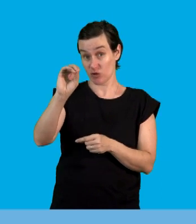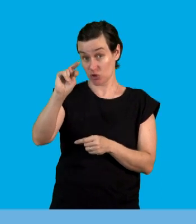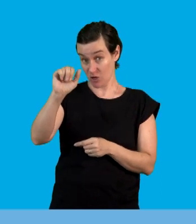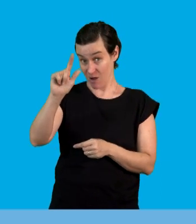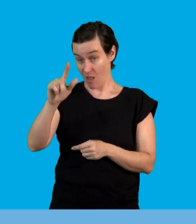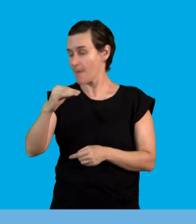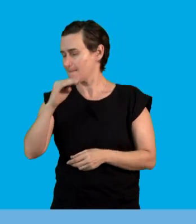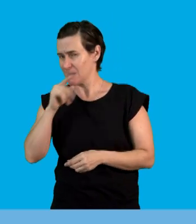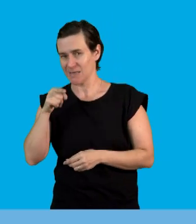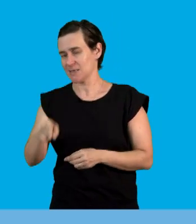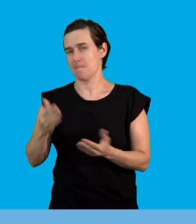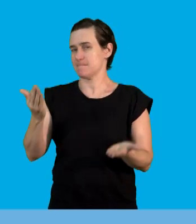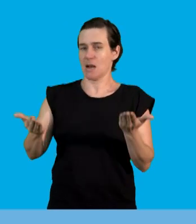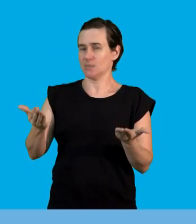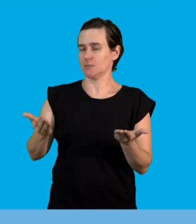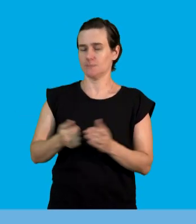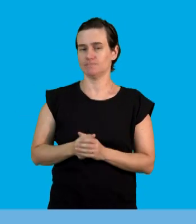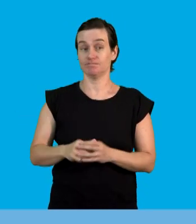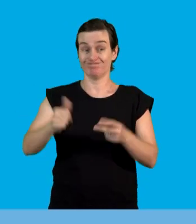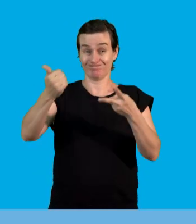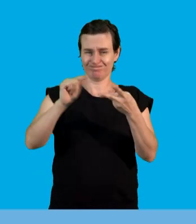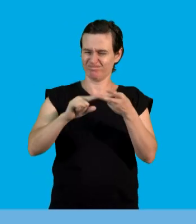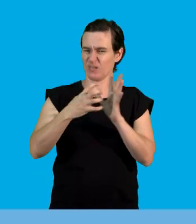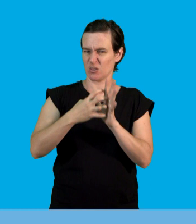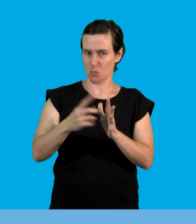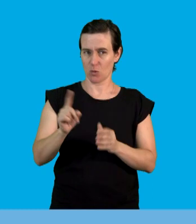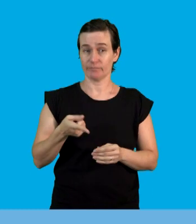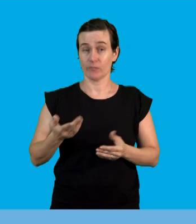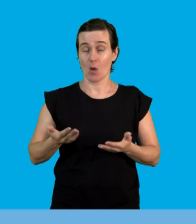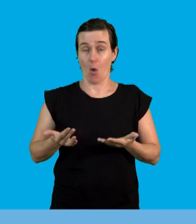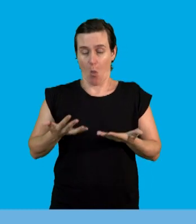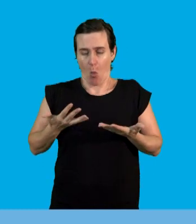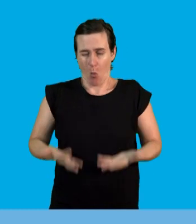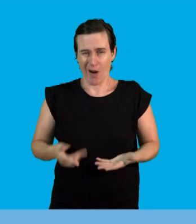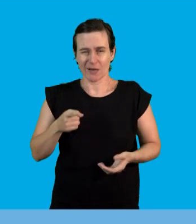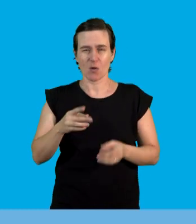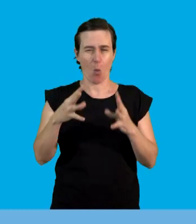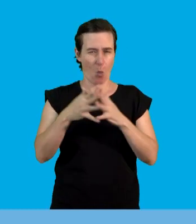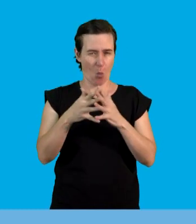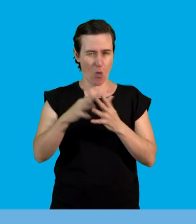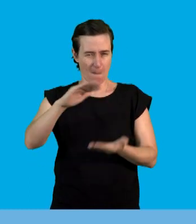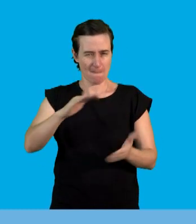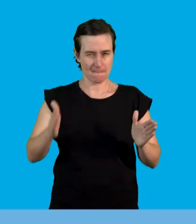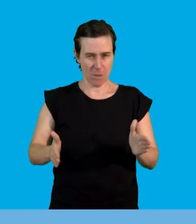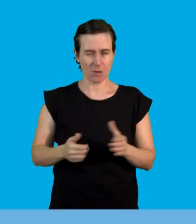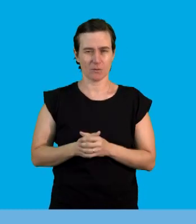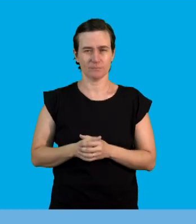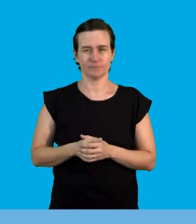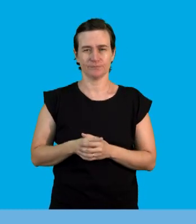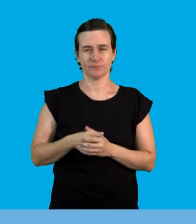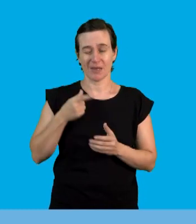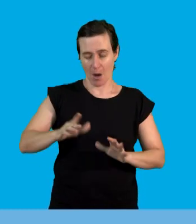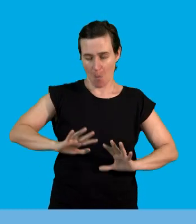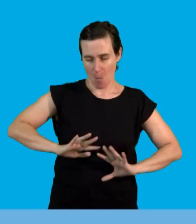out. Now the second example is the weight of a wooden block that rests